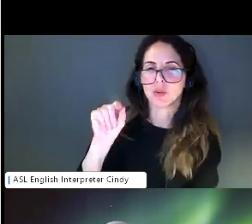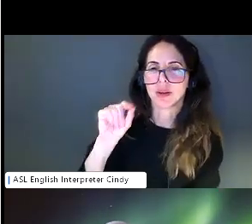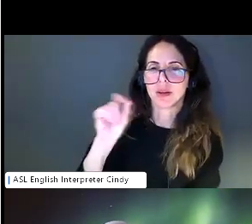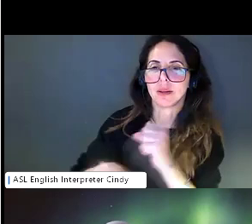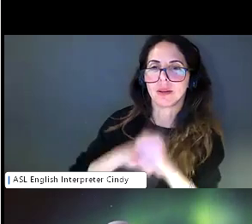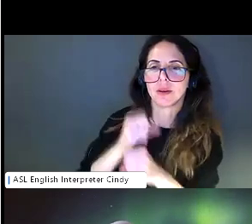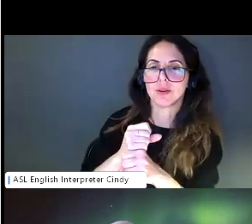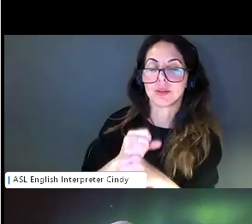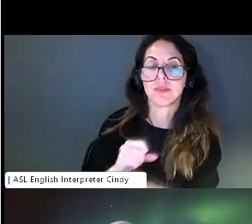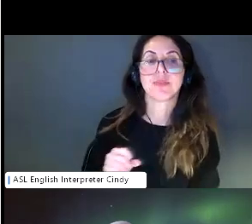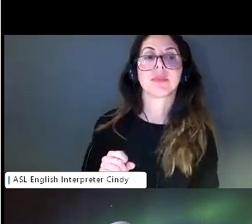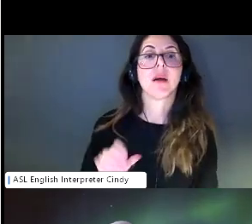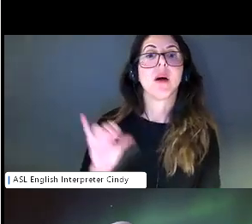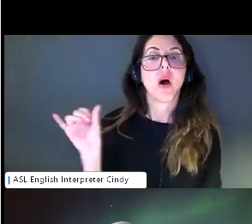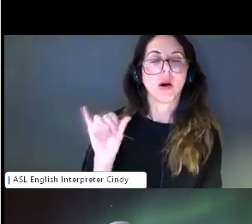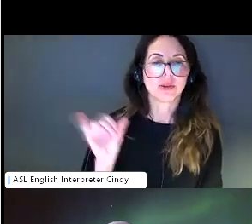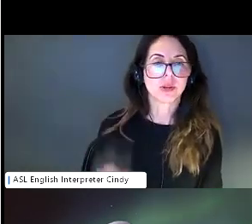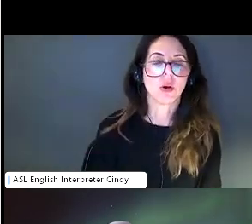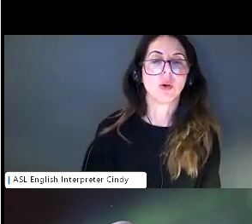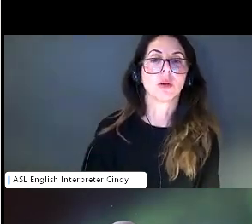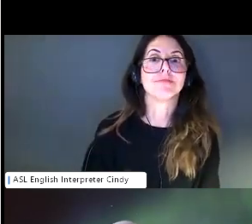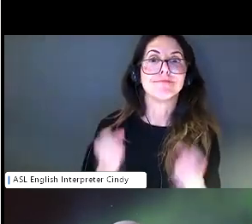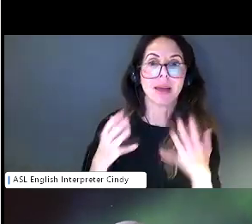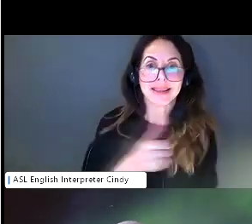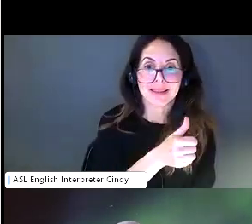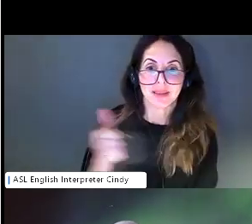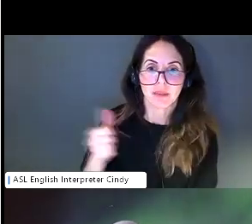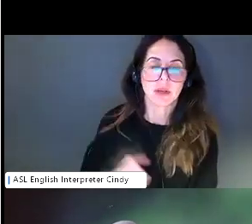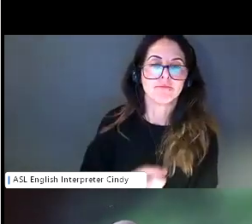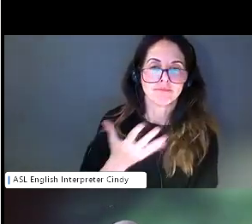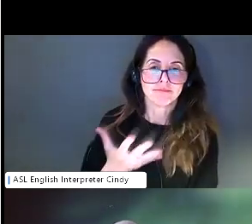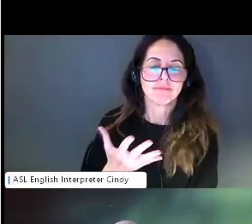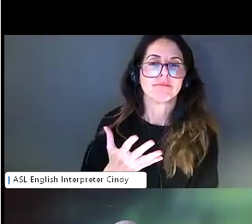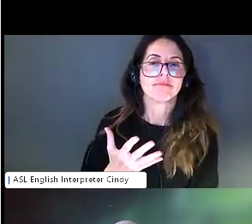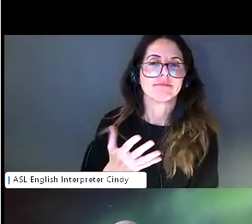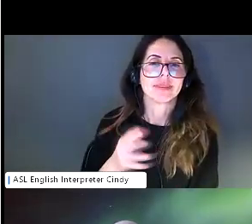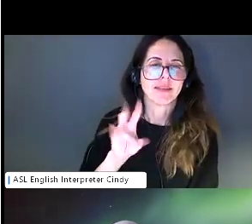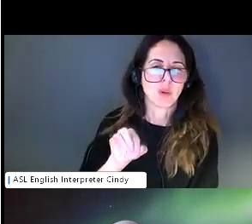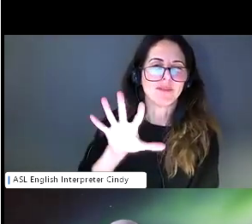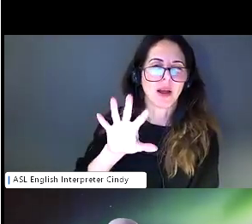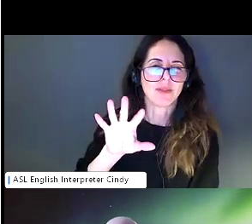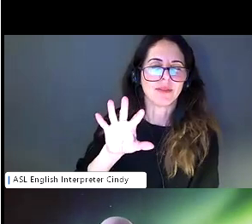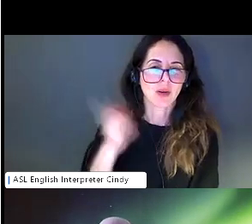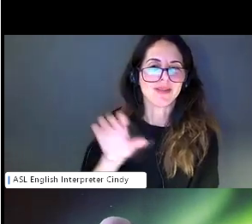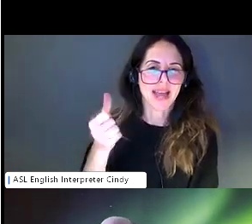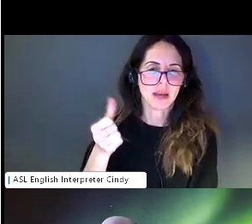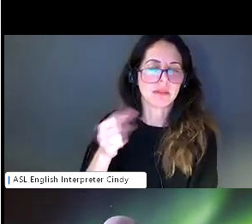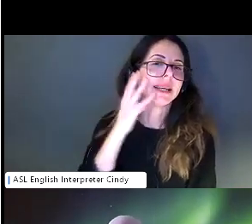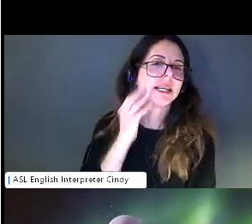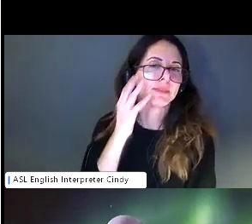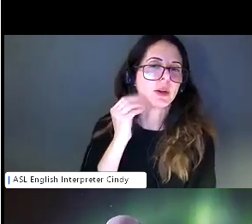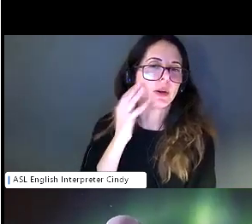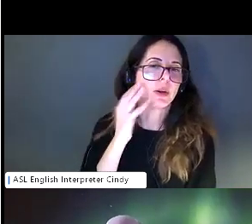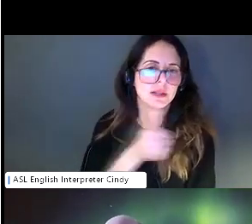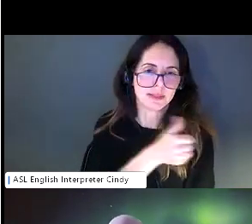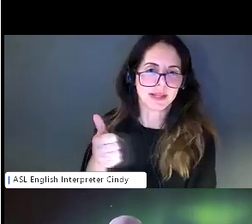there was a high self-reported level of experience with an average of 7.8 out of 10. So when asked about what